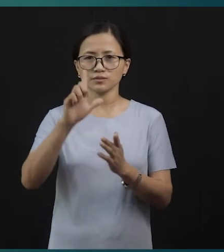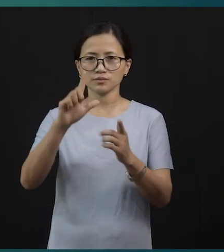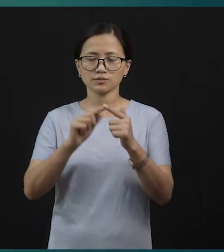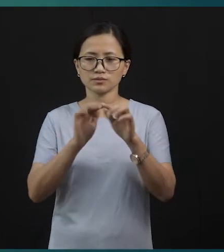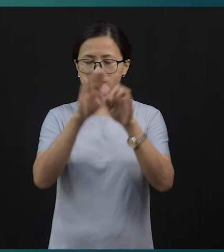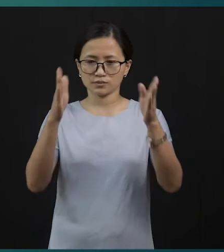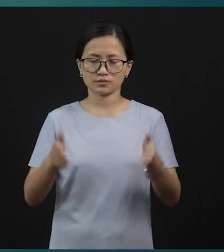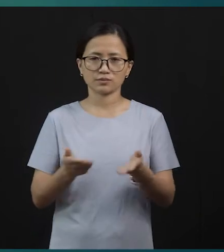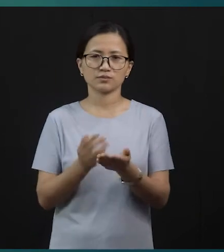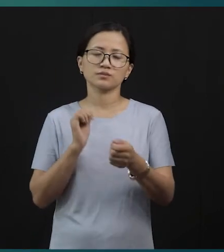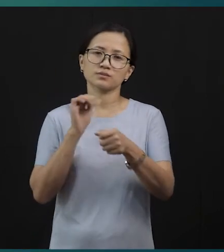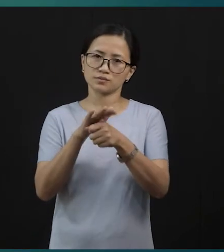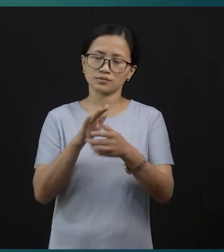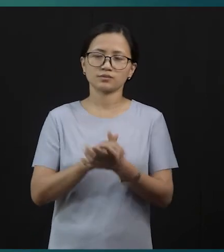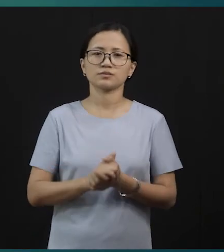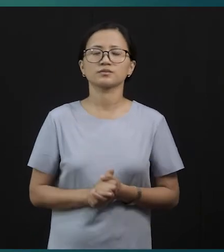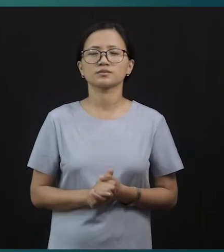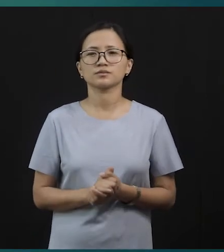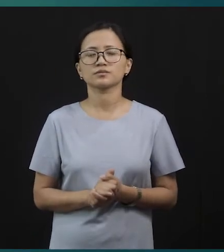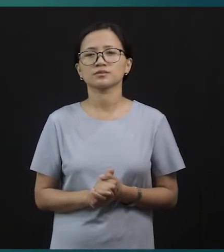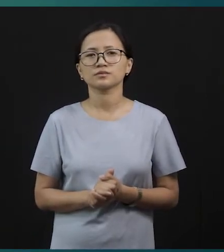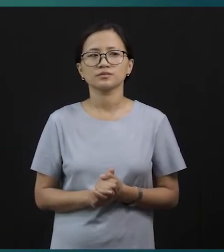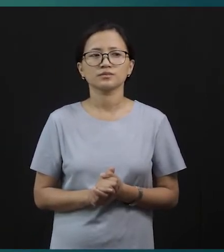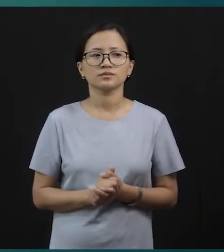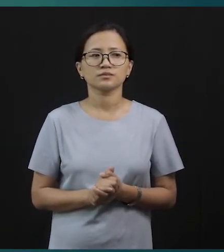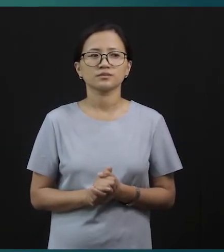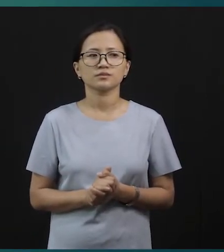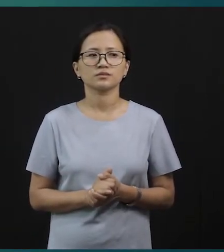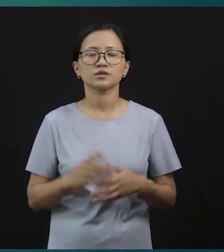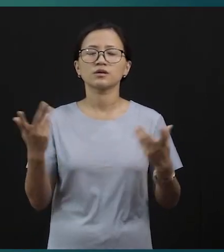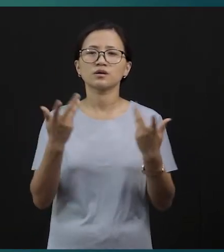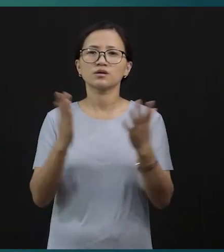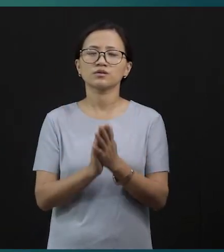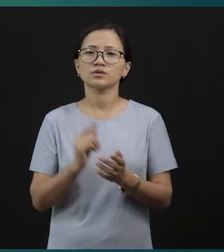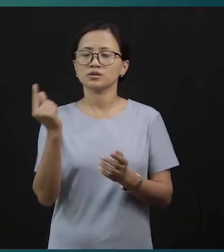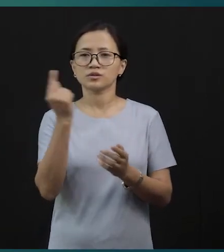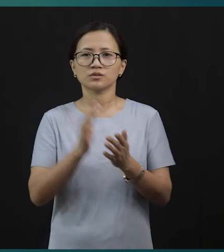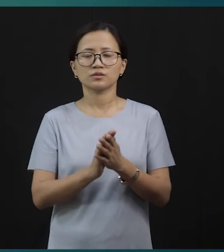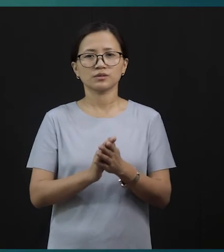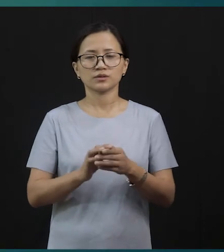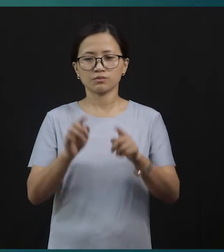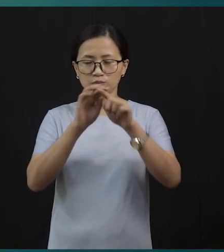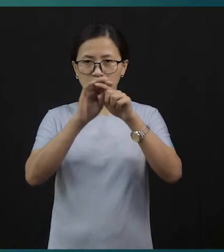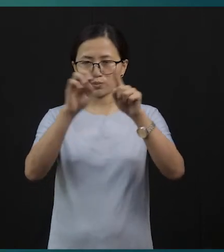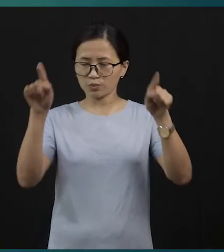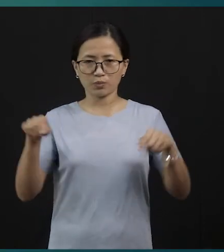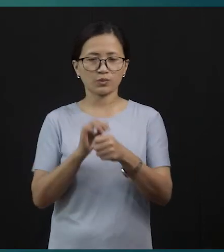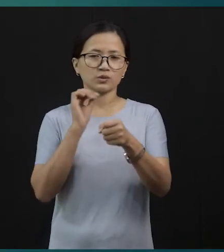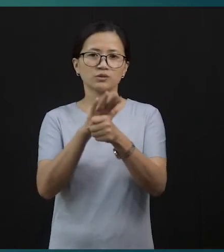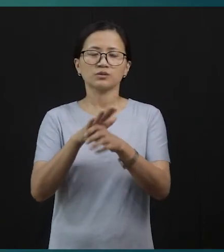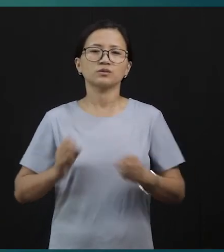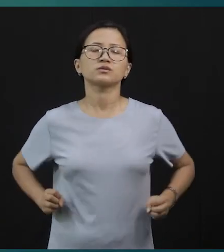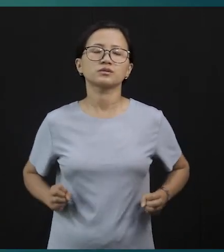first letterbox was a shoe letterbox. We have learned about that. And so that was how the use of post box started. Now you